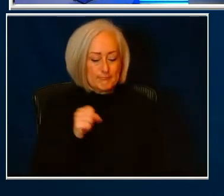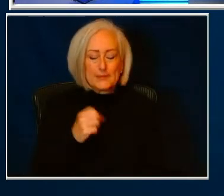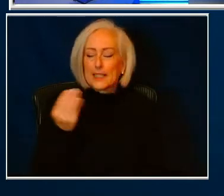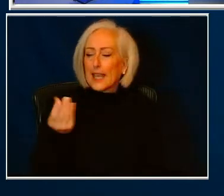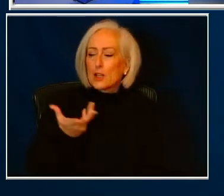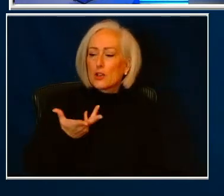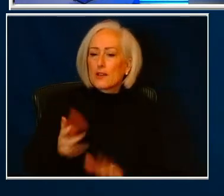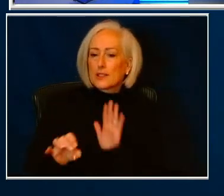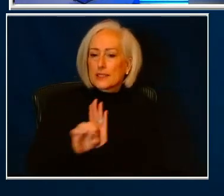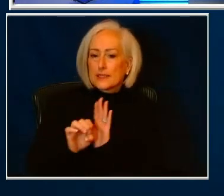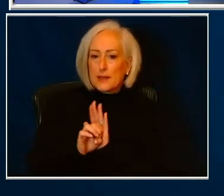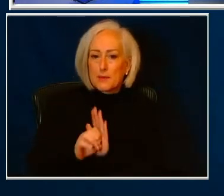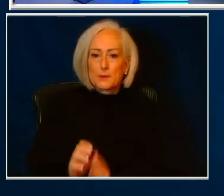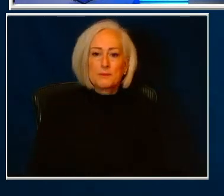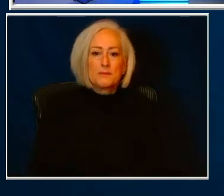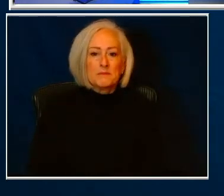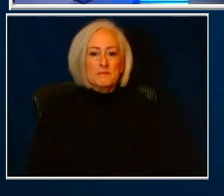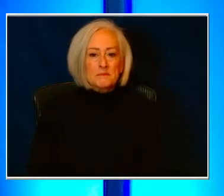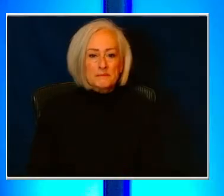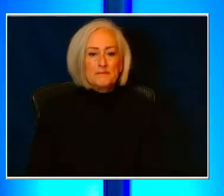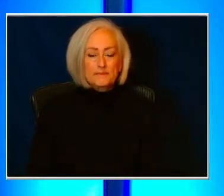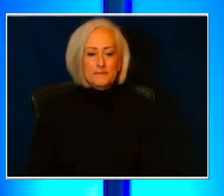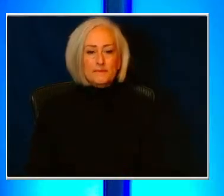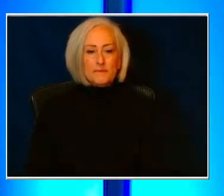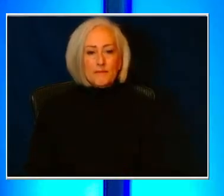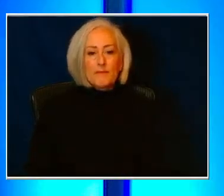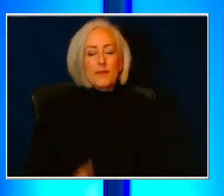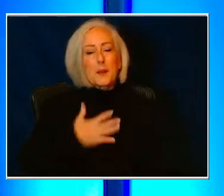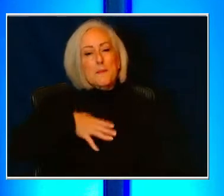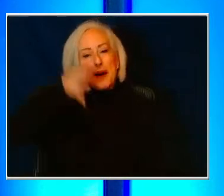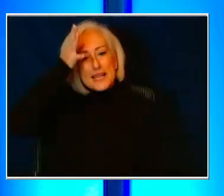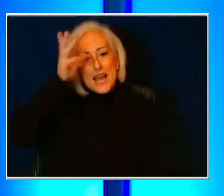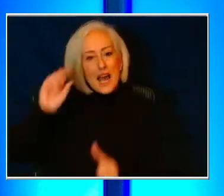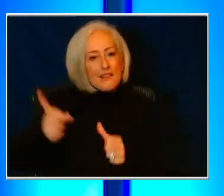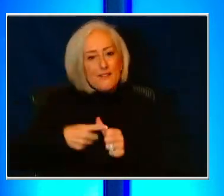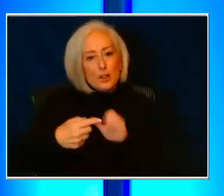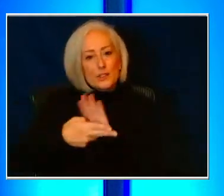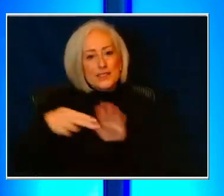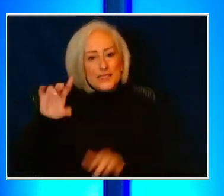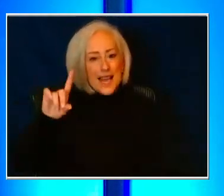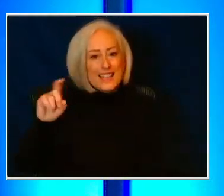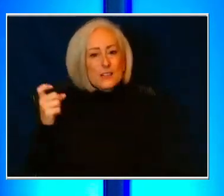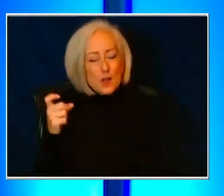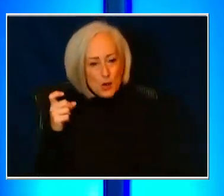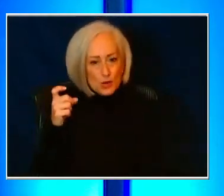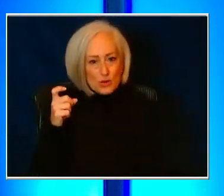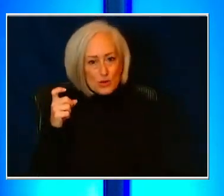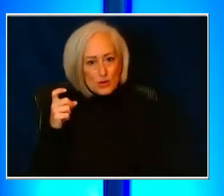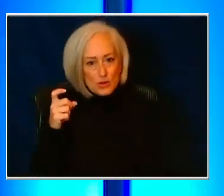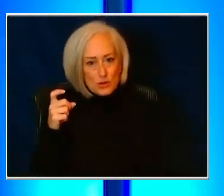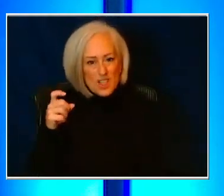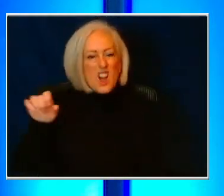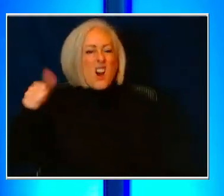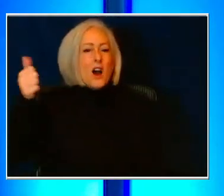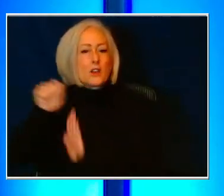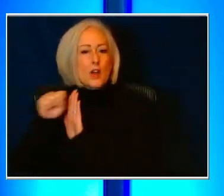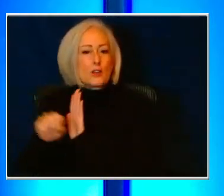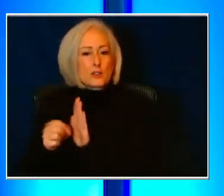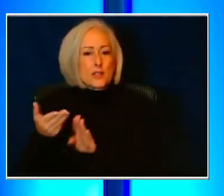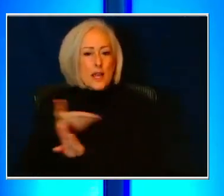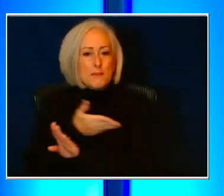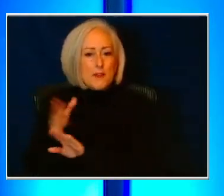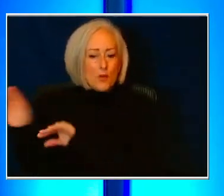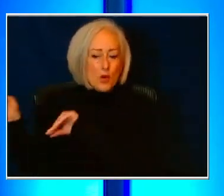examples. Well, when he was first diagnosed, he was diagnosed in another state before we moved here, and the doctor said,